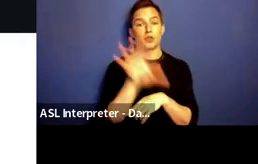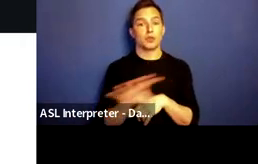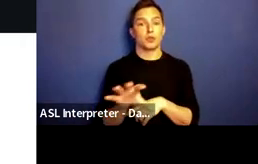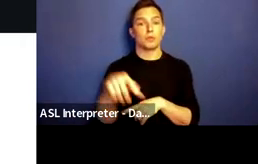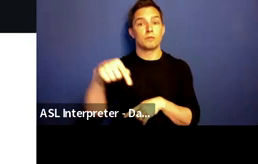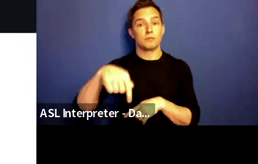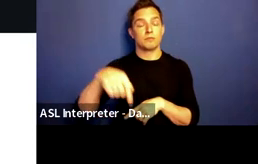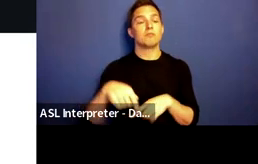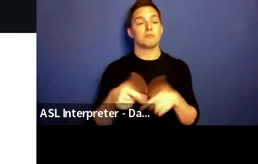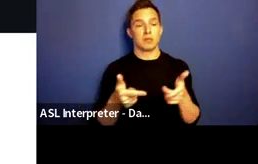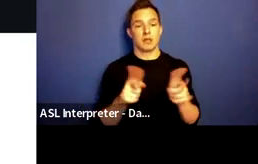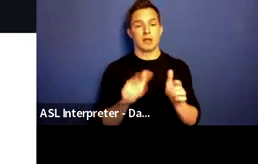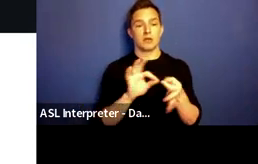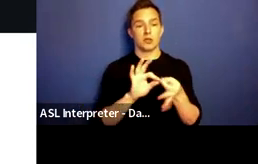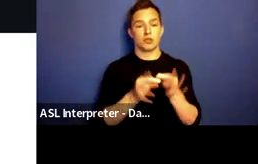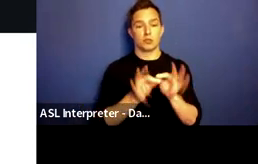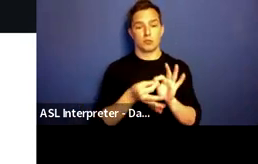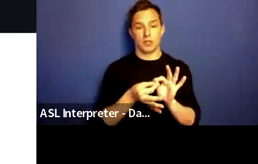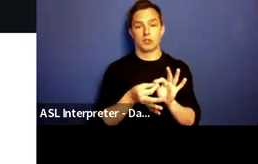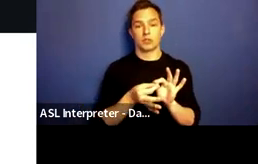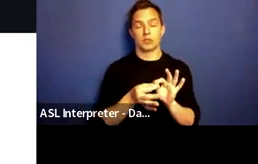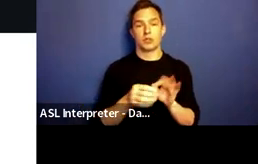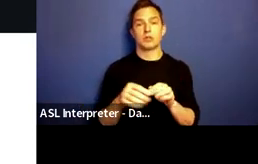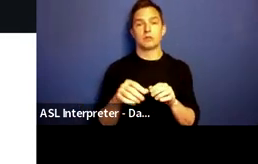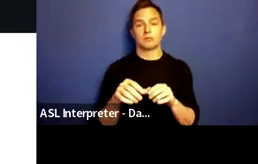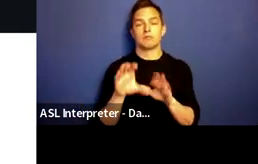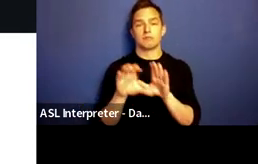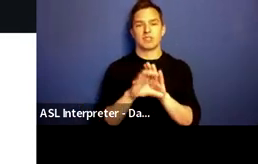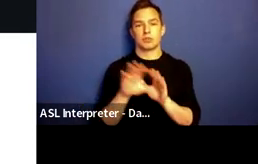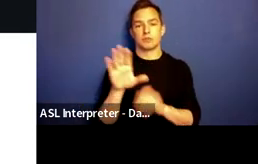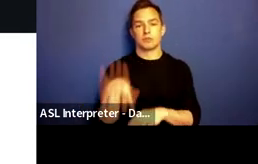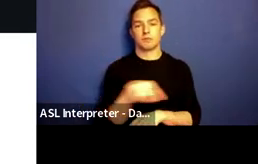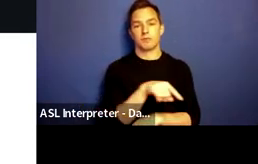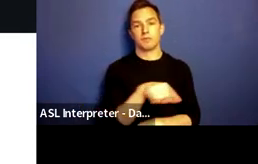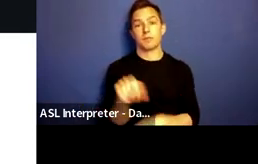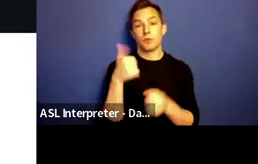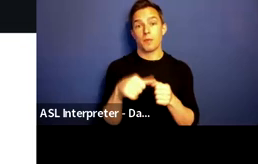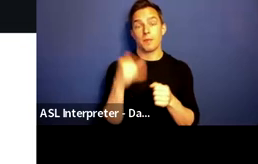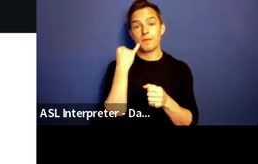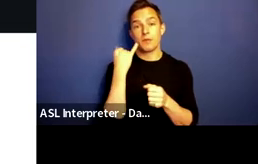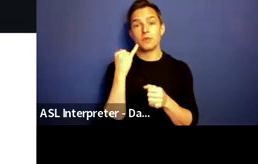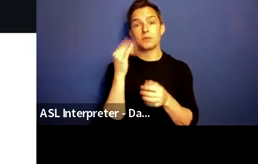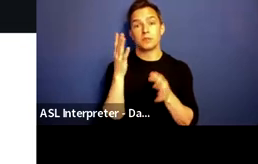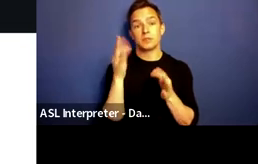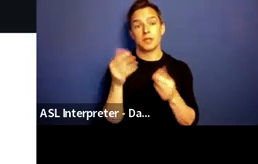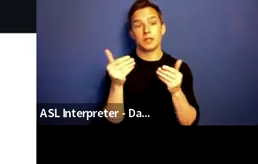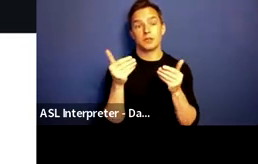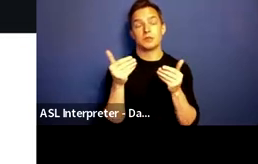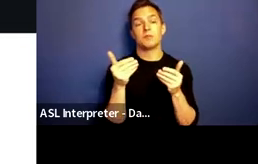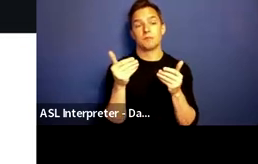been enabled with interpretation. And please remember, if you do decide to go into